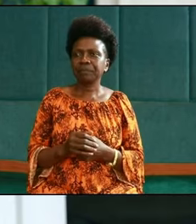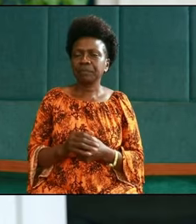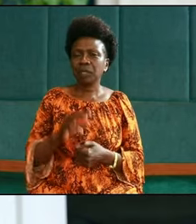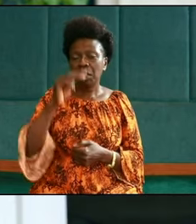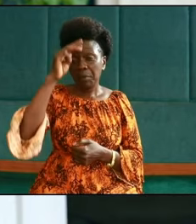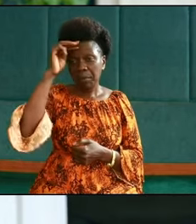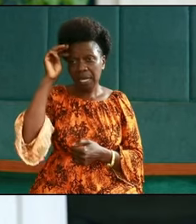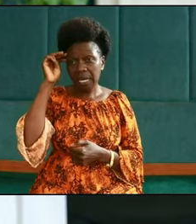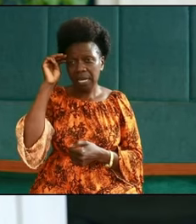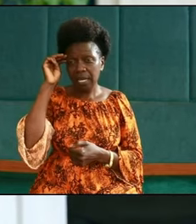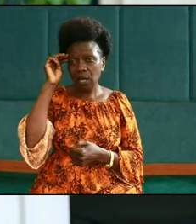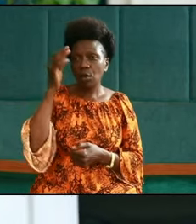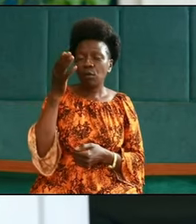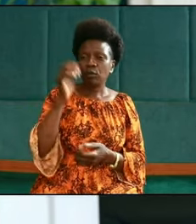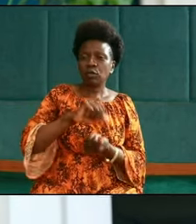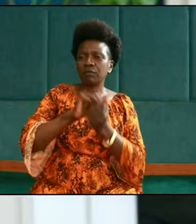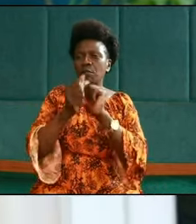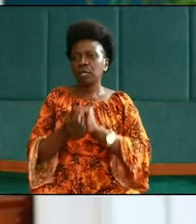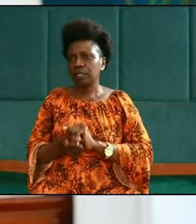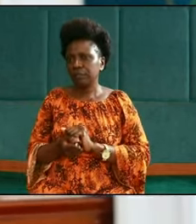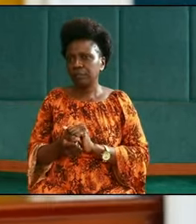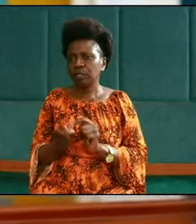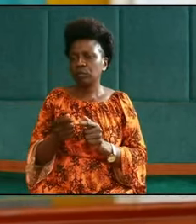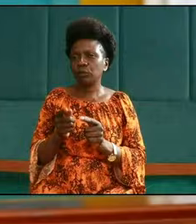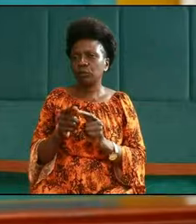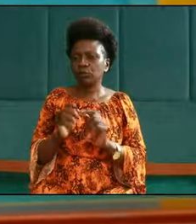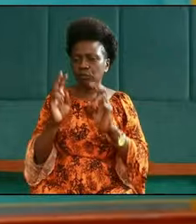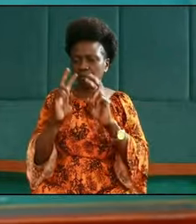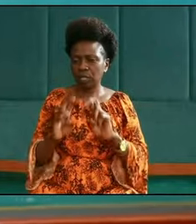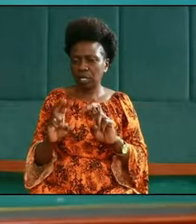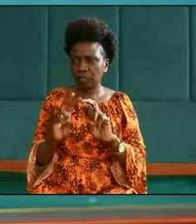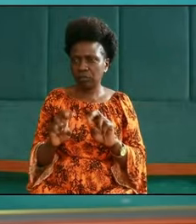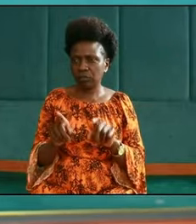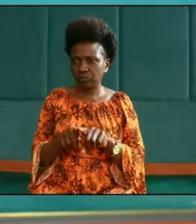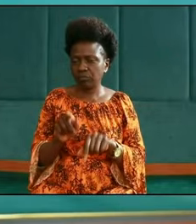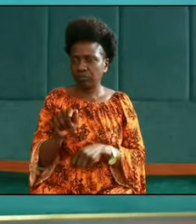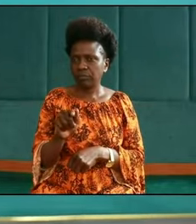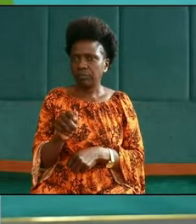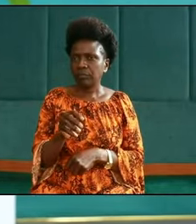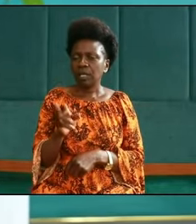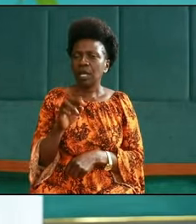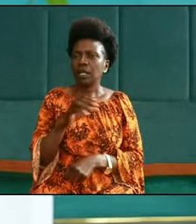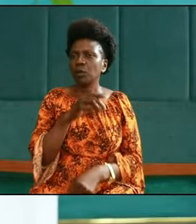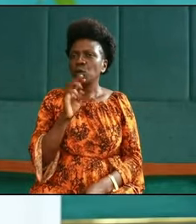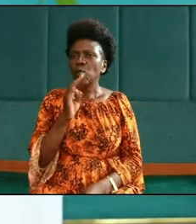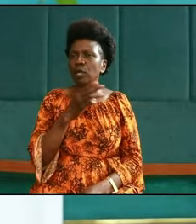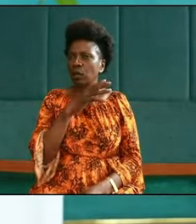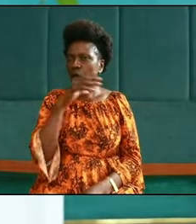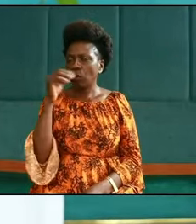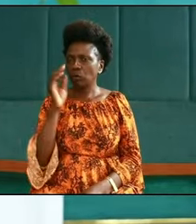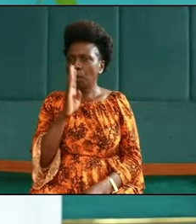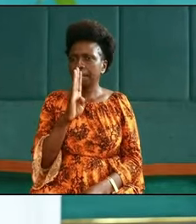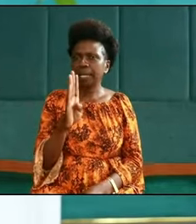Mary Magdalene was transformed to such. Are we going to